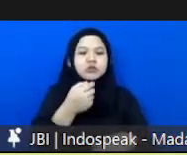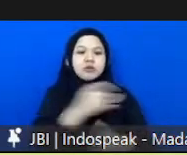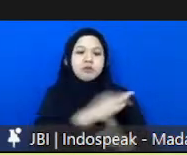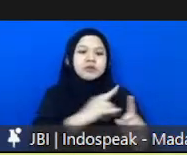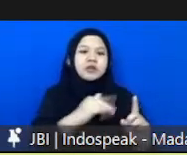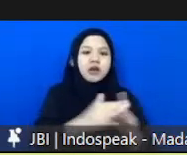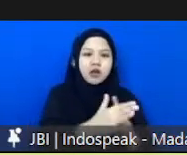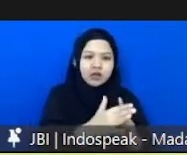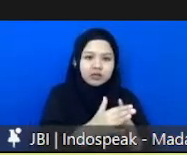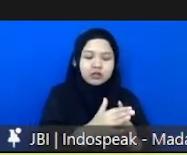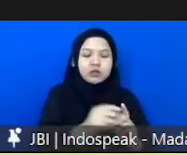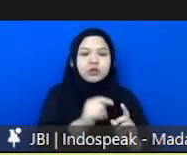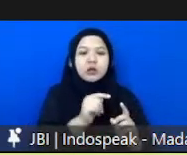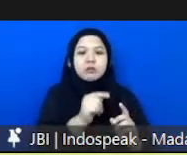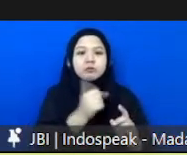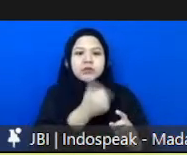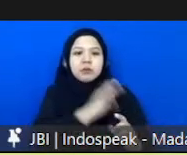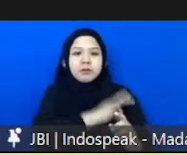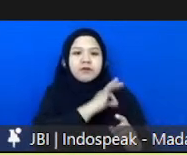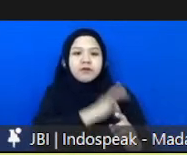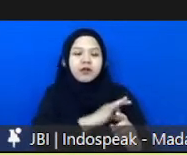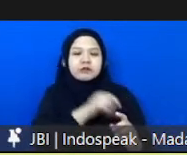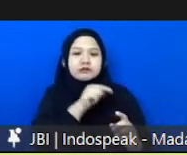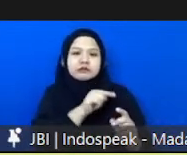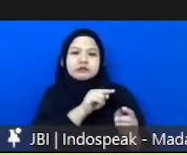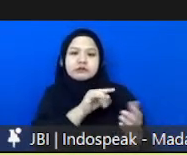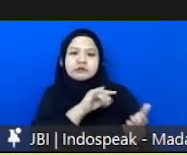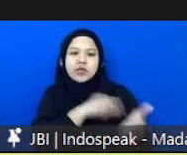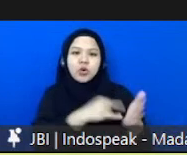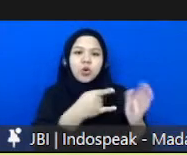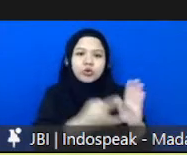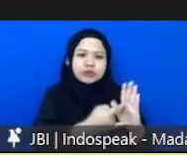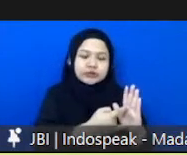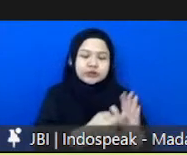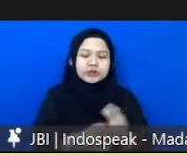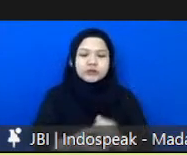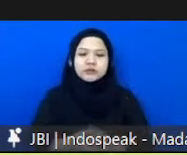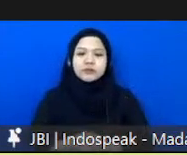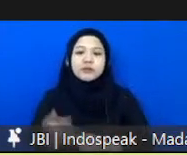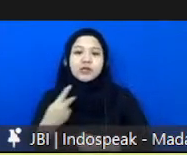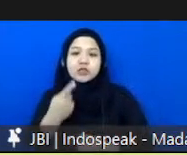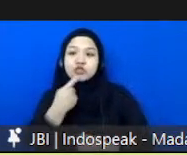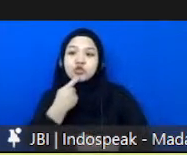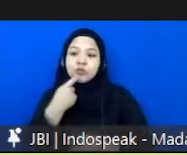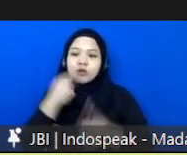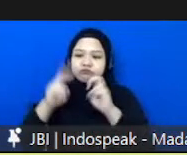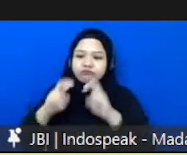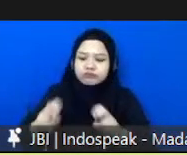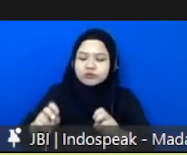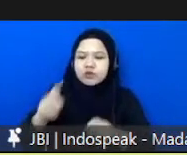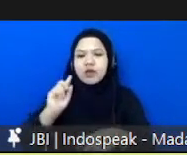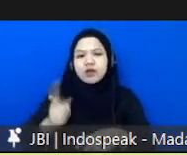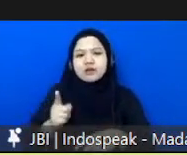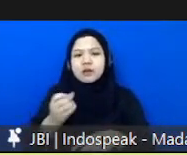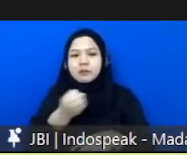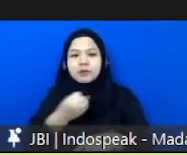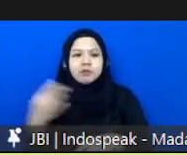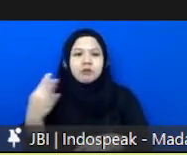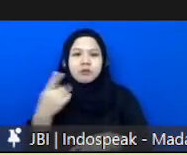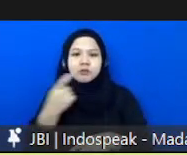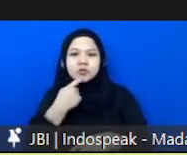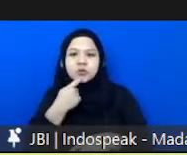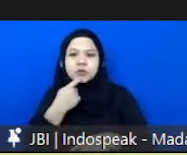through cluster randomized control trial, we call this study ODD trial. In